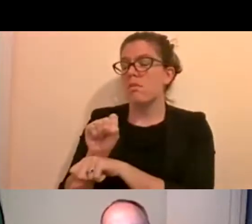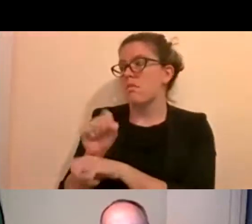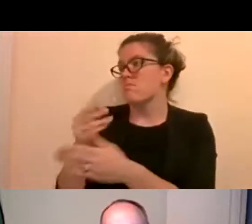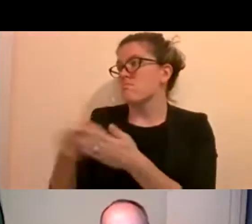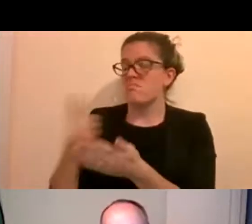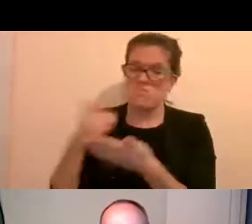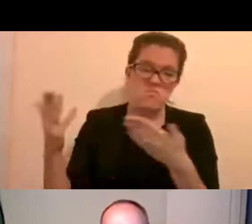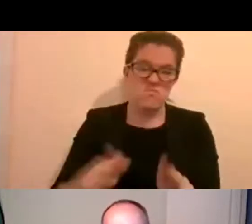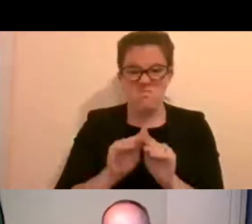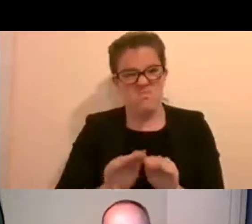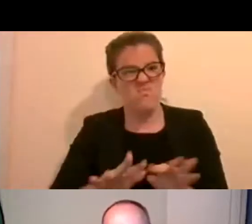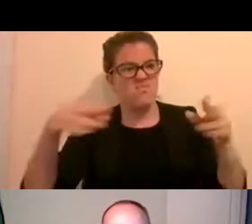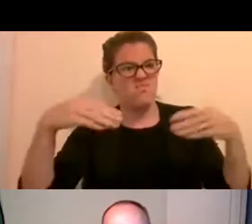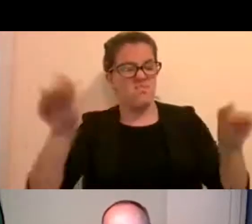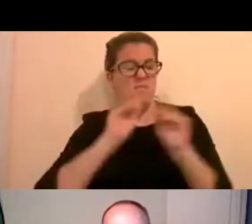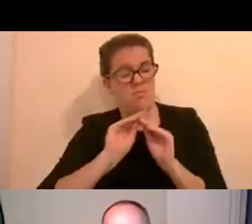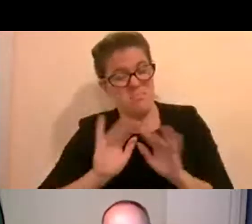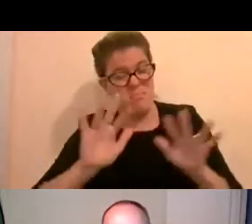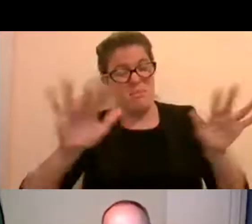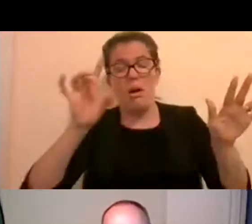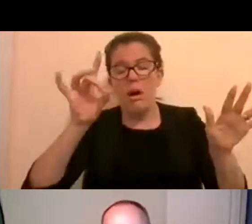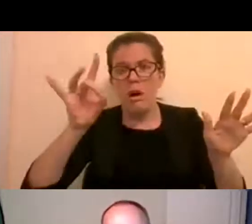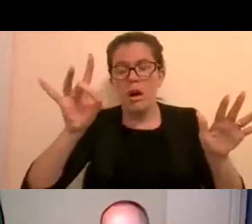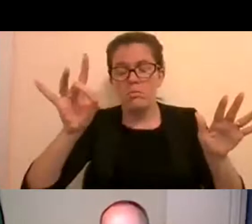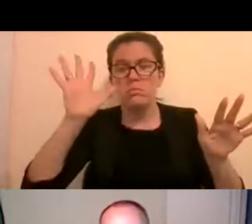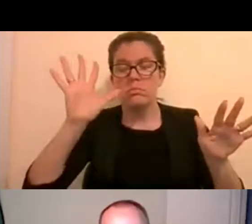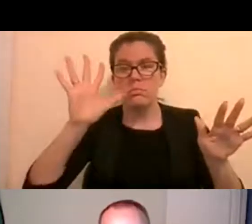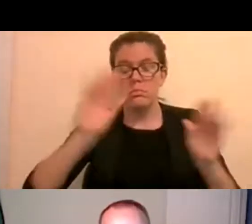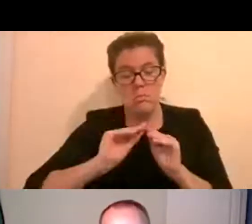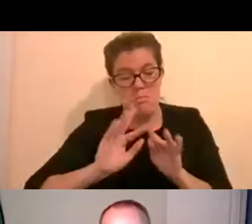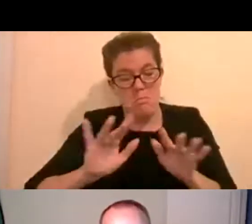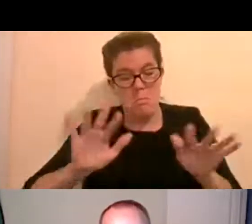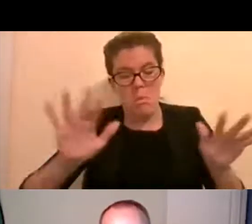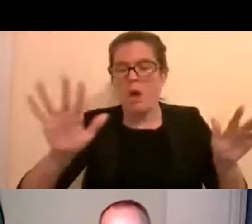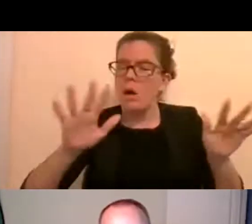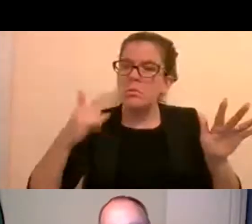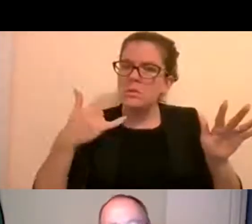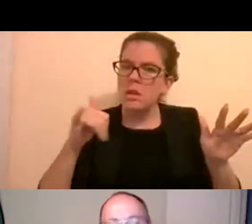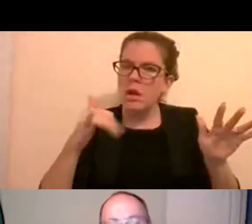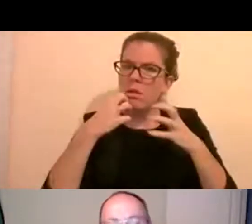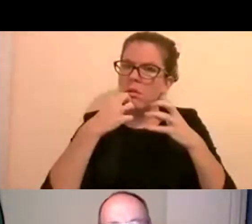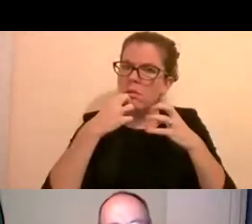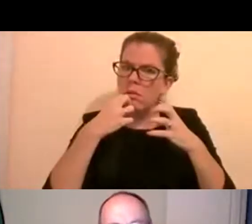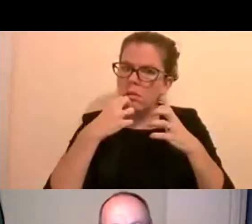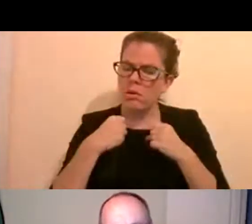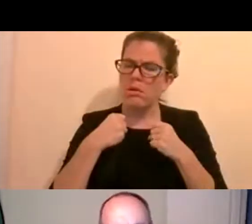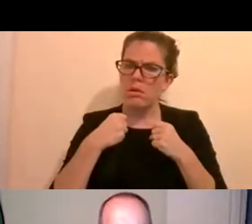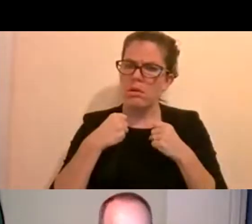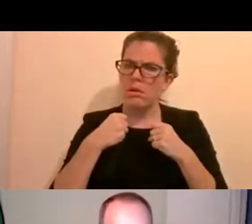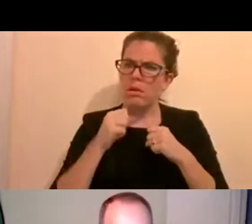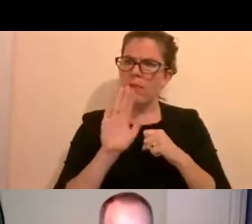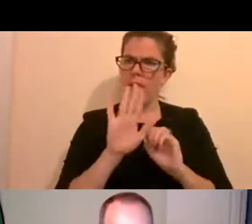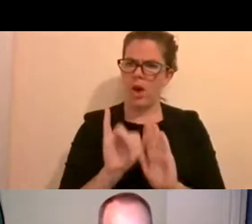this diaspora, and they have been able to maintain a sense of